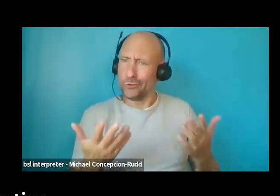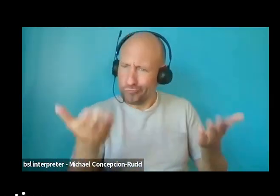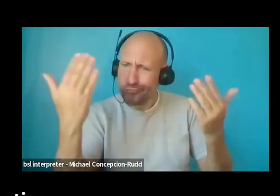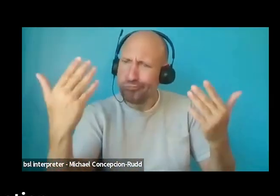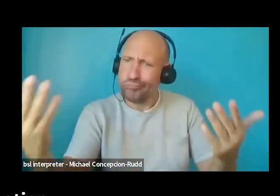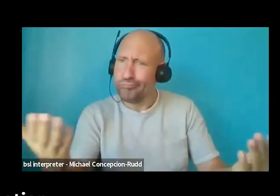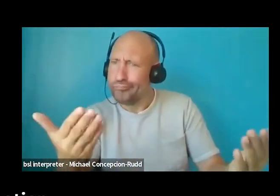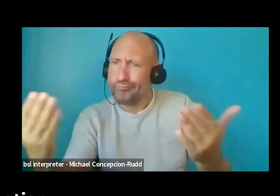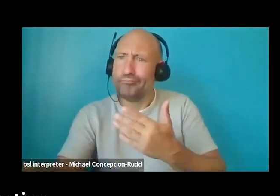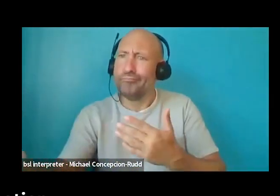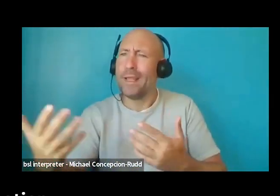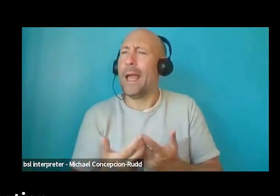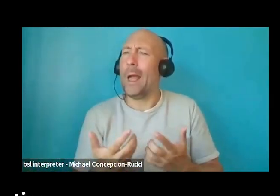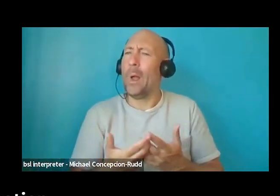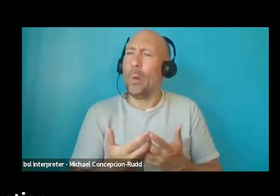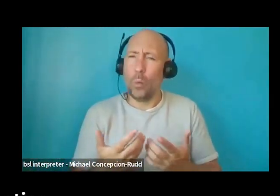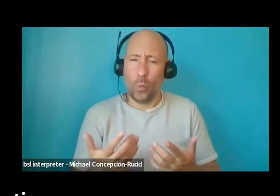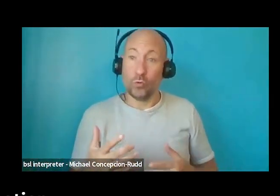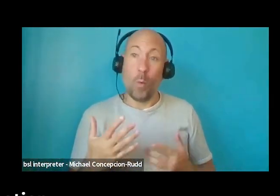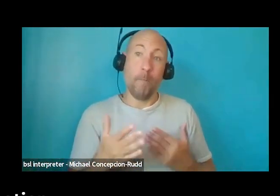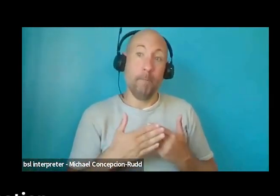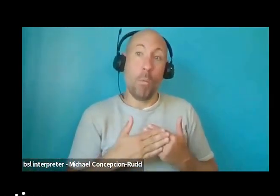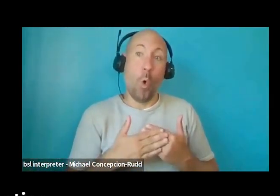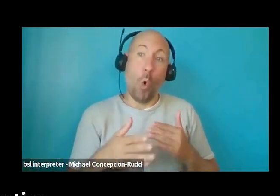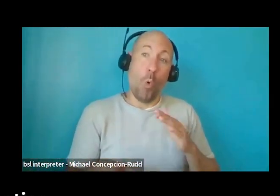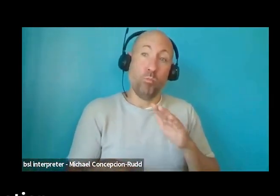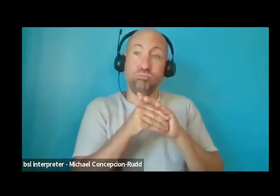if you'd like more information, that's all on our website.